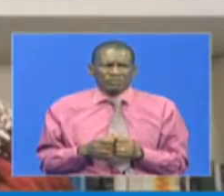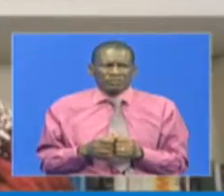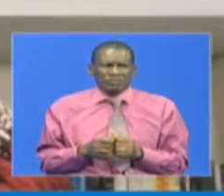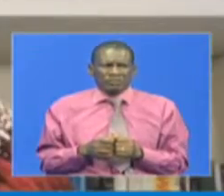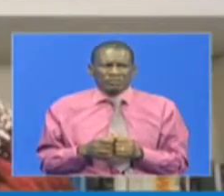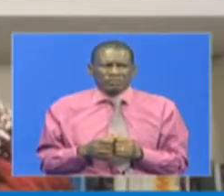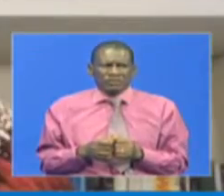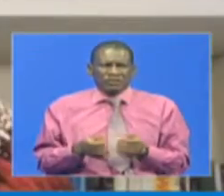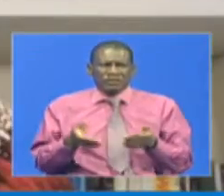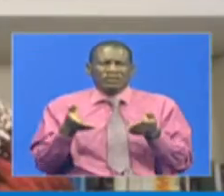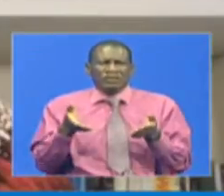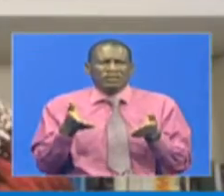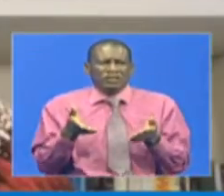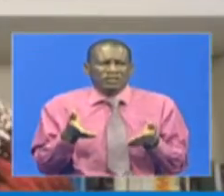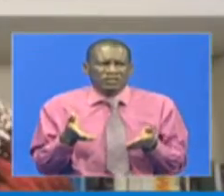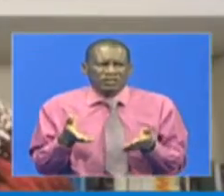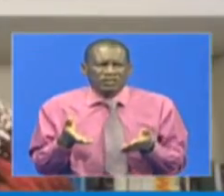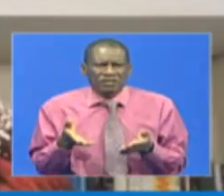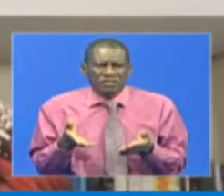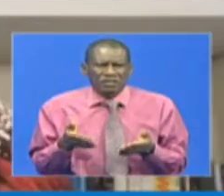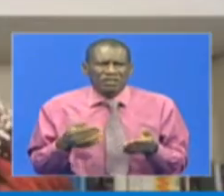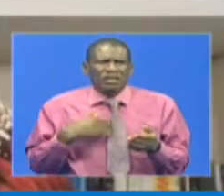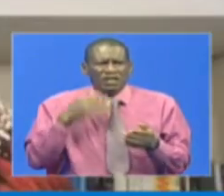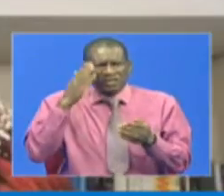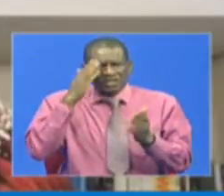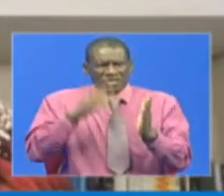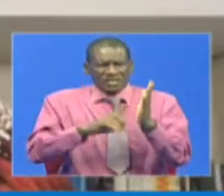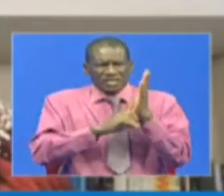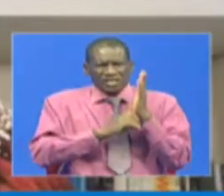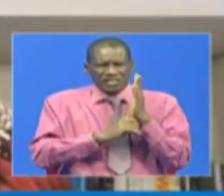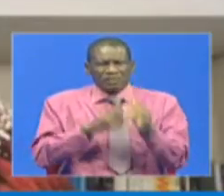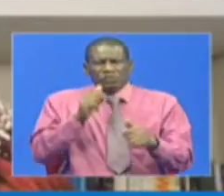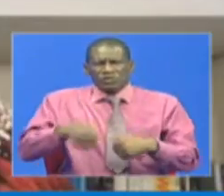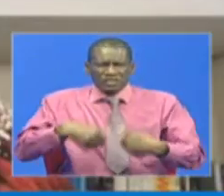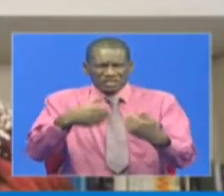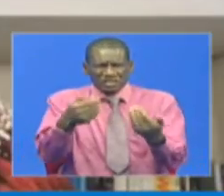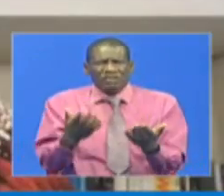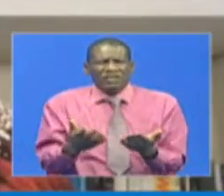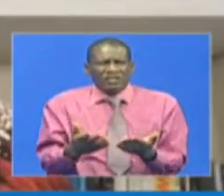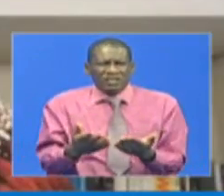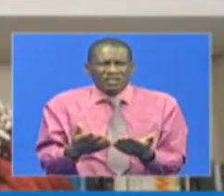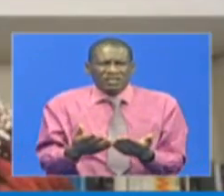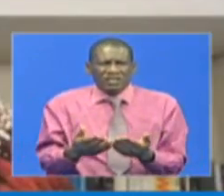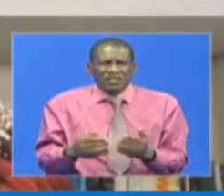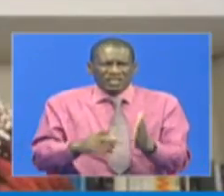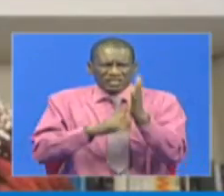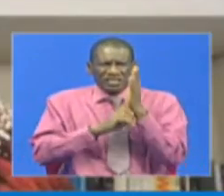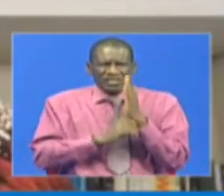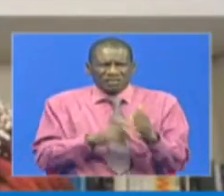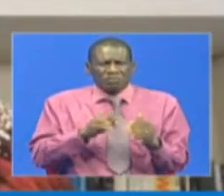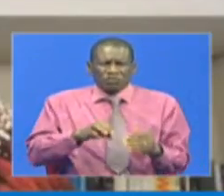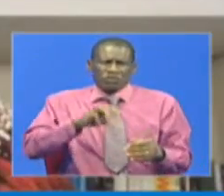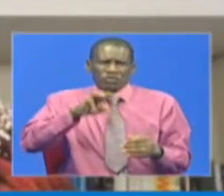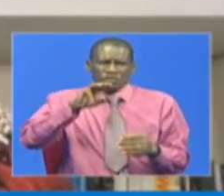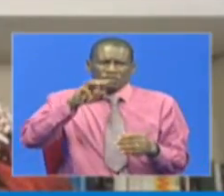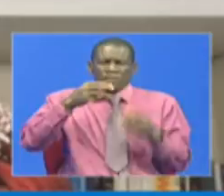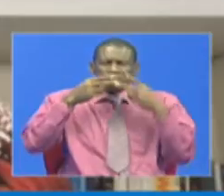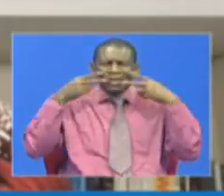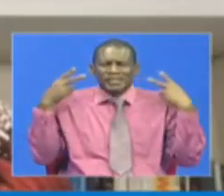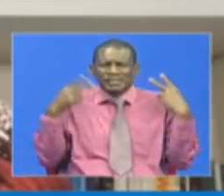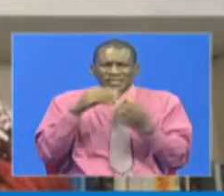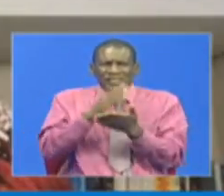And I'm very proud. I think the example that you've given is the example of Mercy, something that has been, you know,